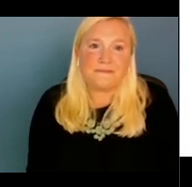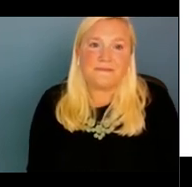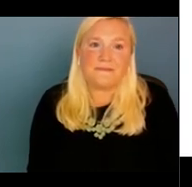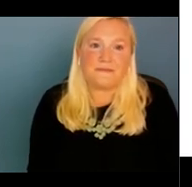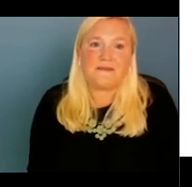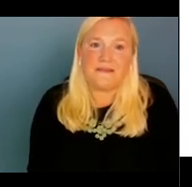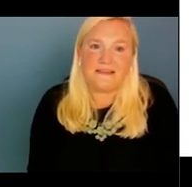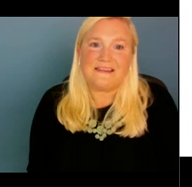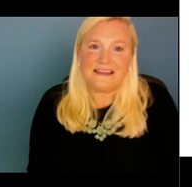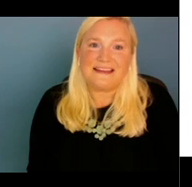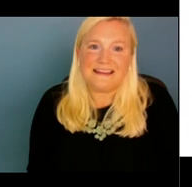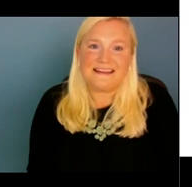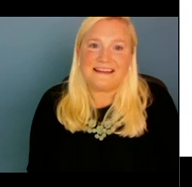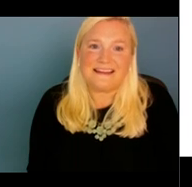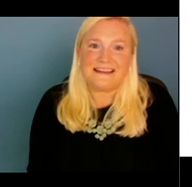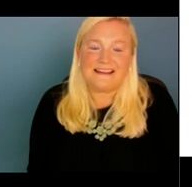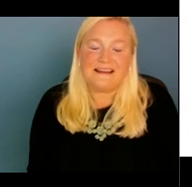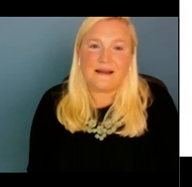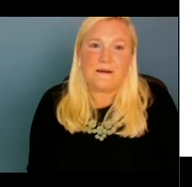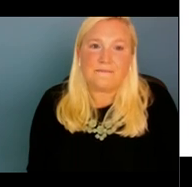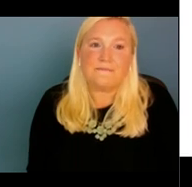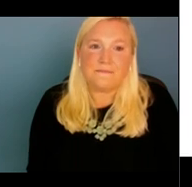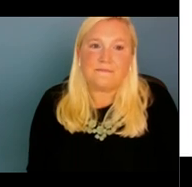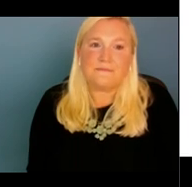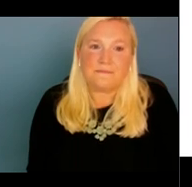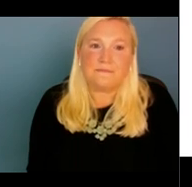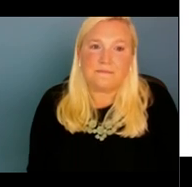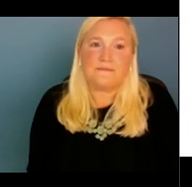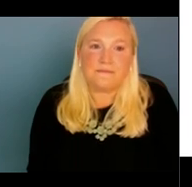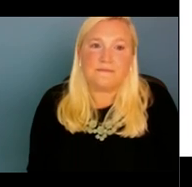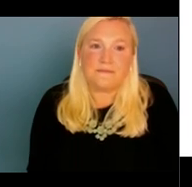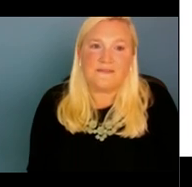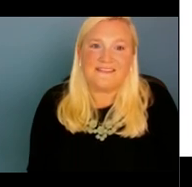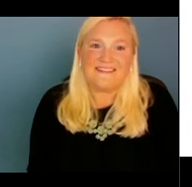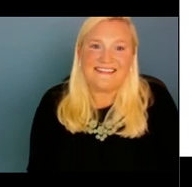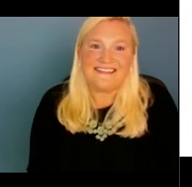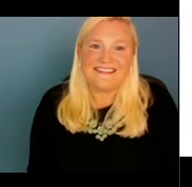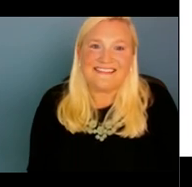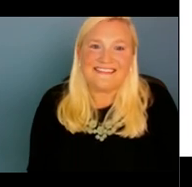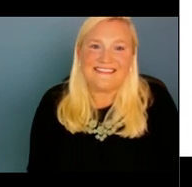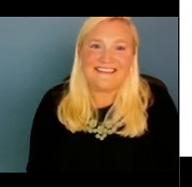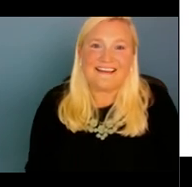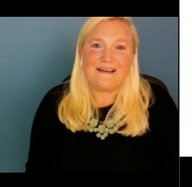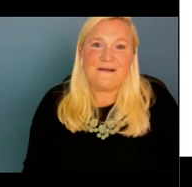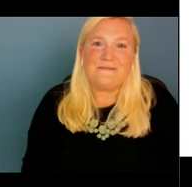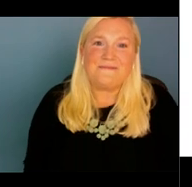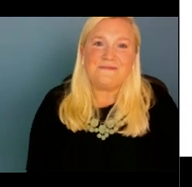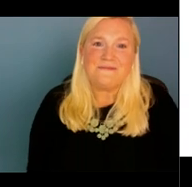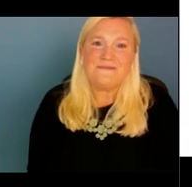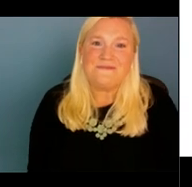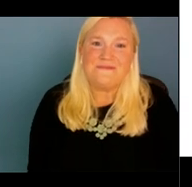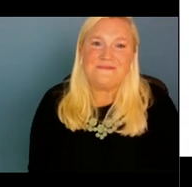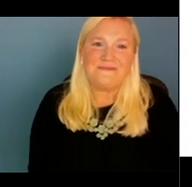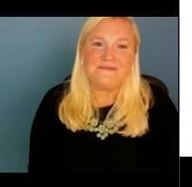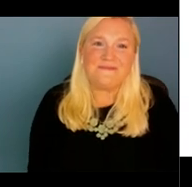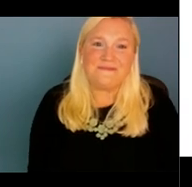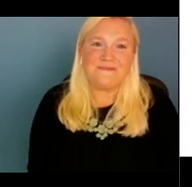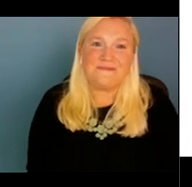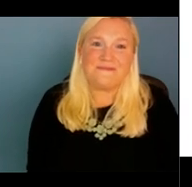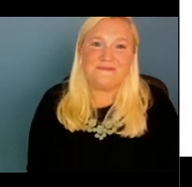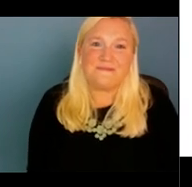you spoke about how you work with mental health practitioners. Would you speak to this? You bet. There's two